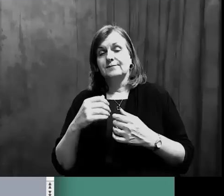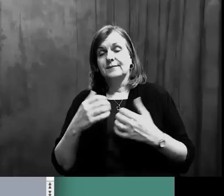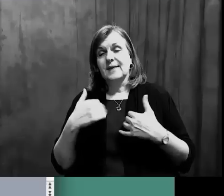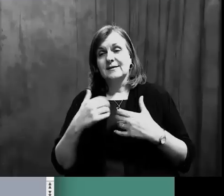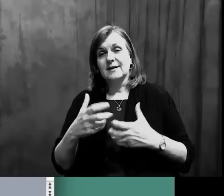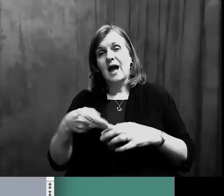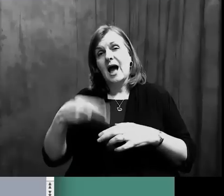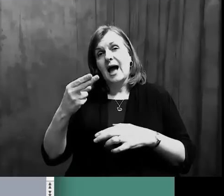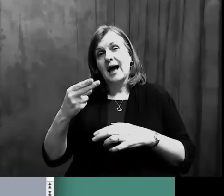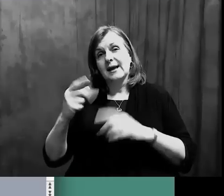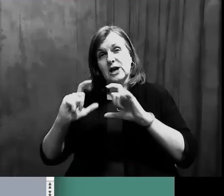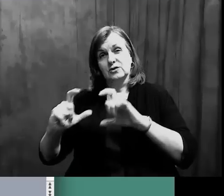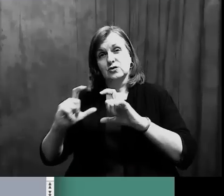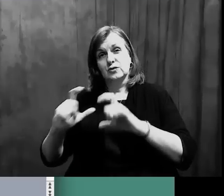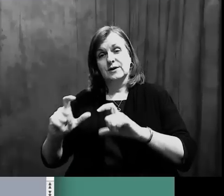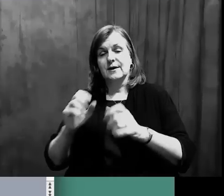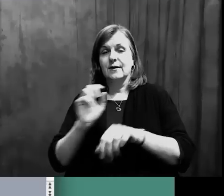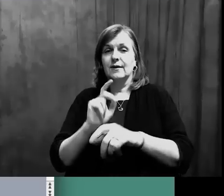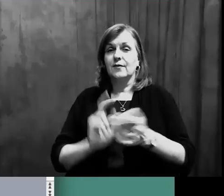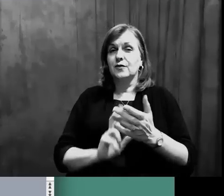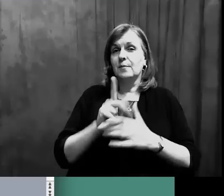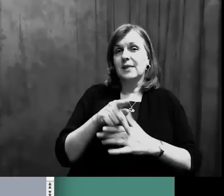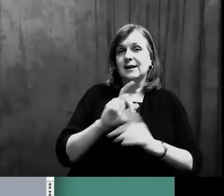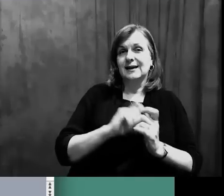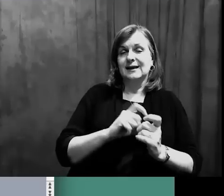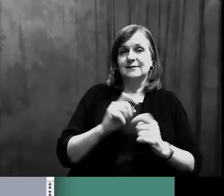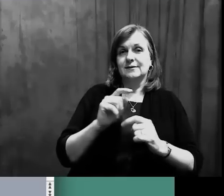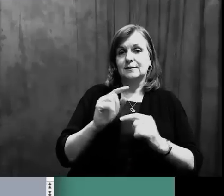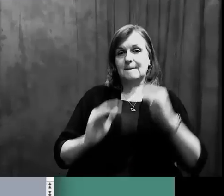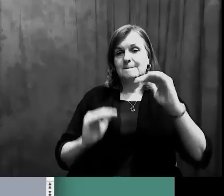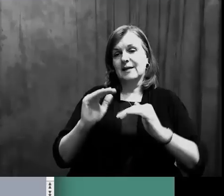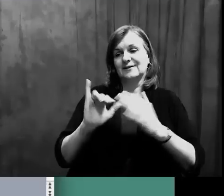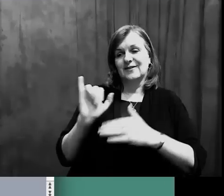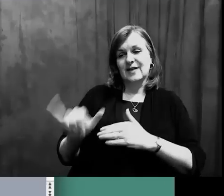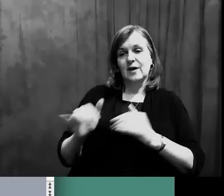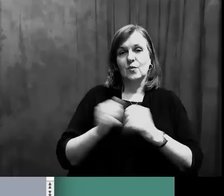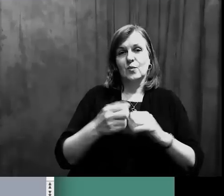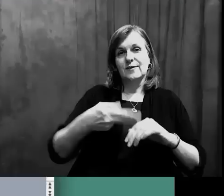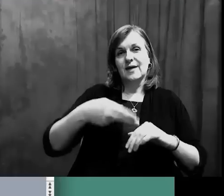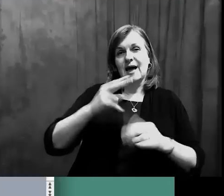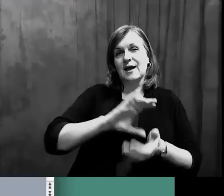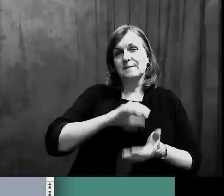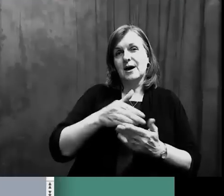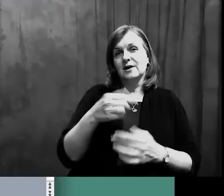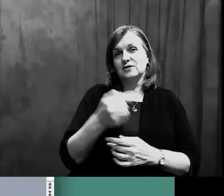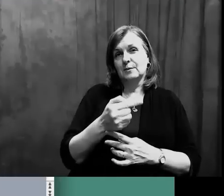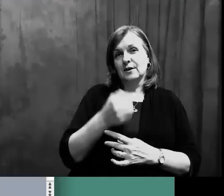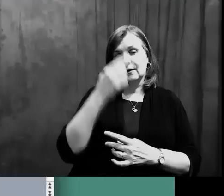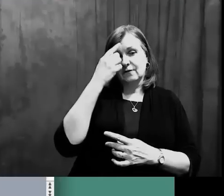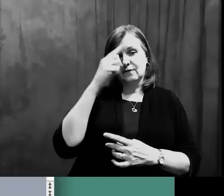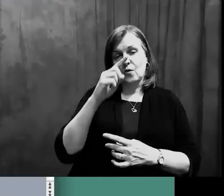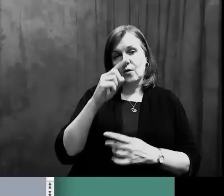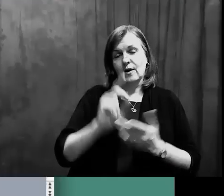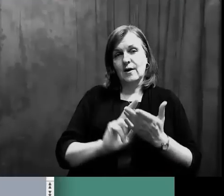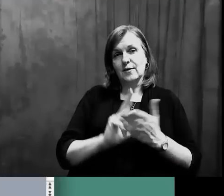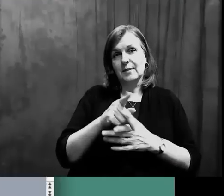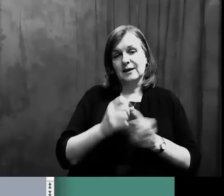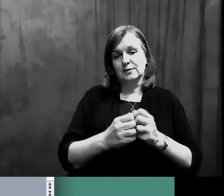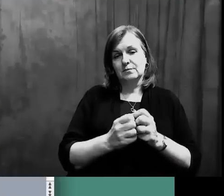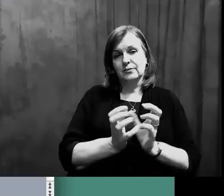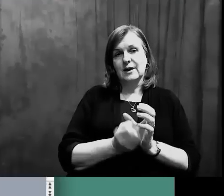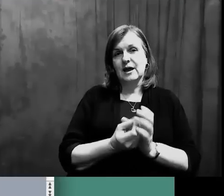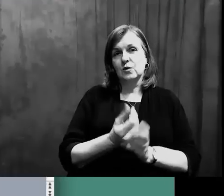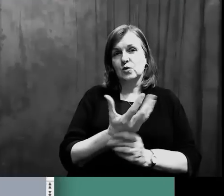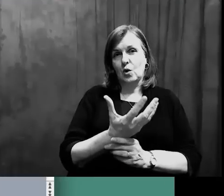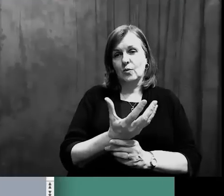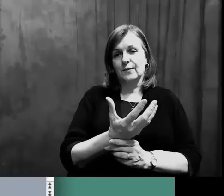is present in very, very high concentrations, and the plant will actually have to counter that with high levels of gibberellin